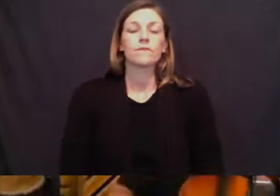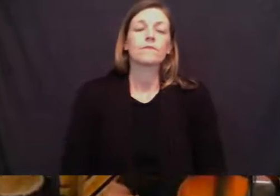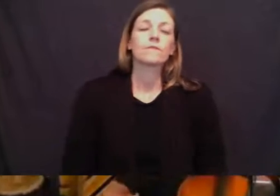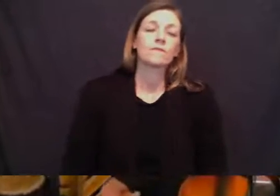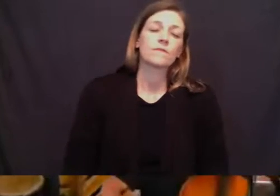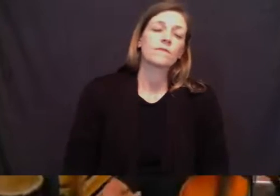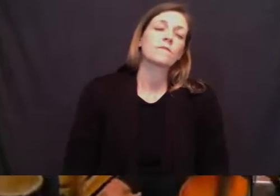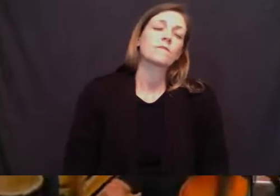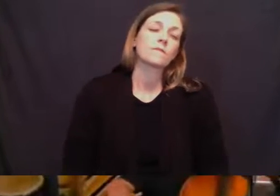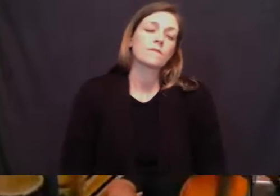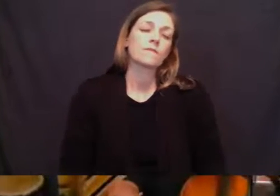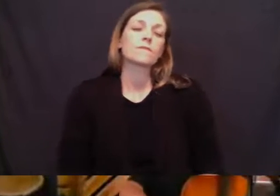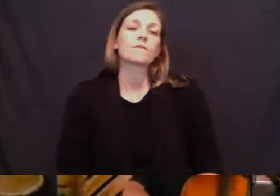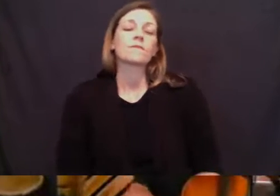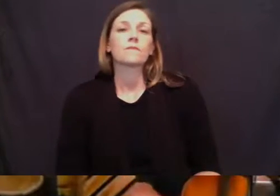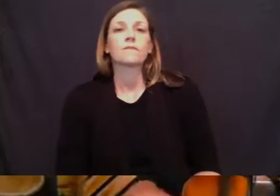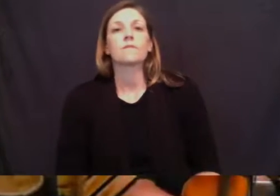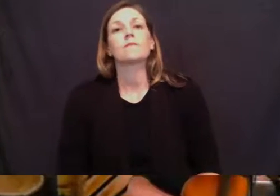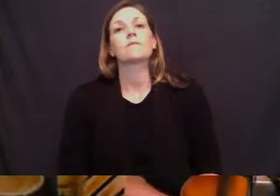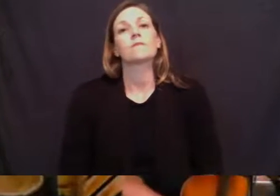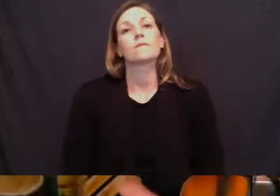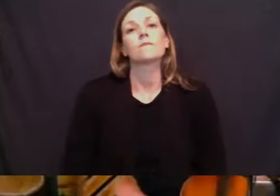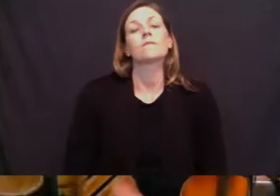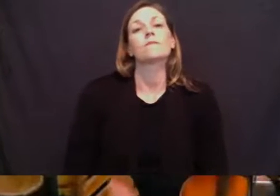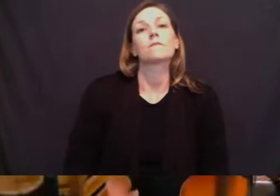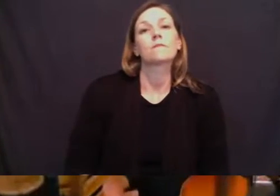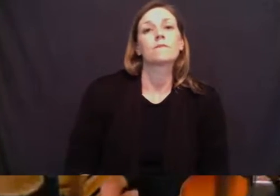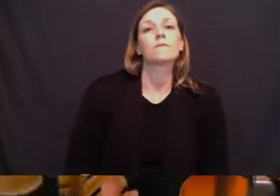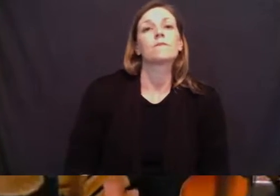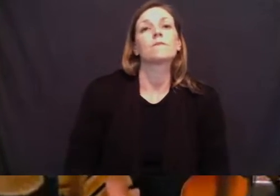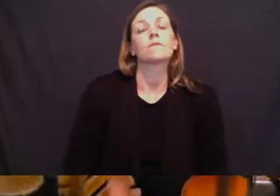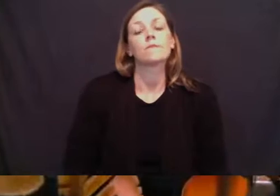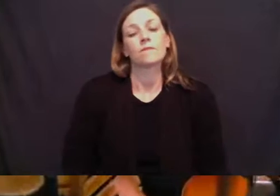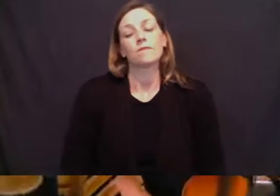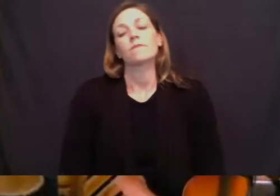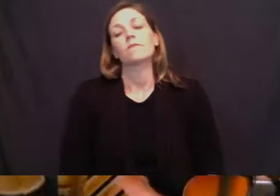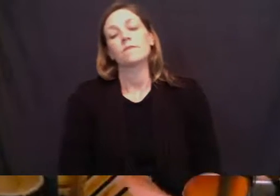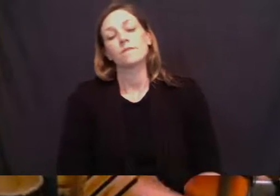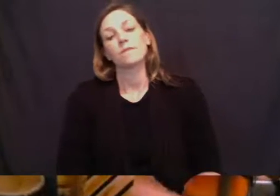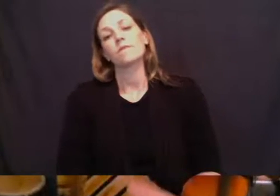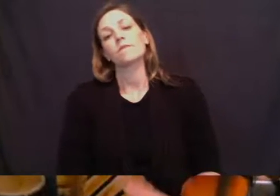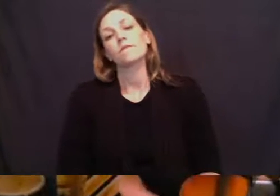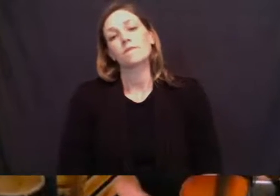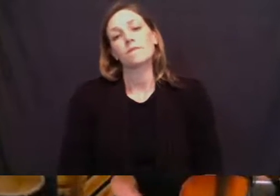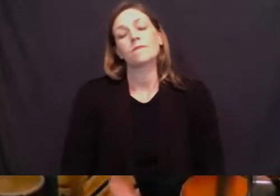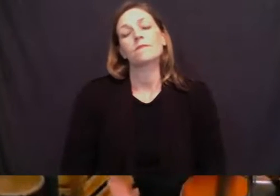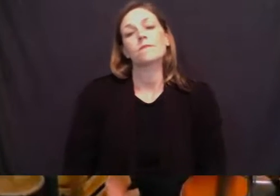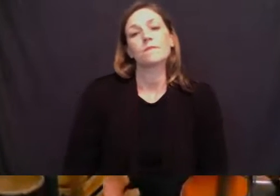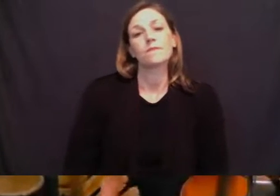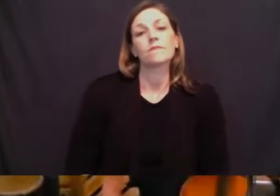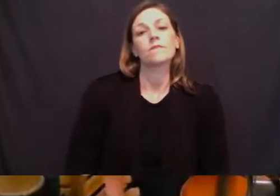praise the Father, praise the Son, praise